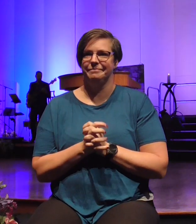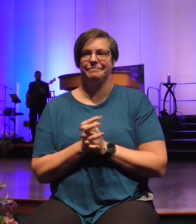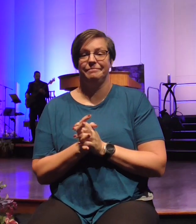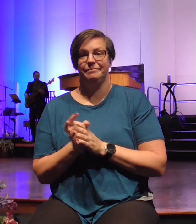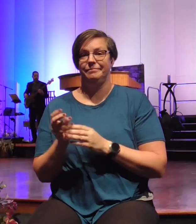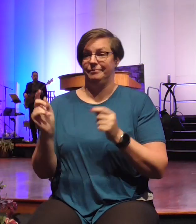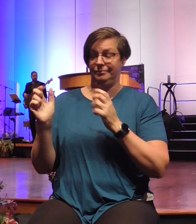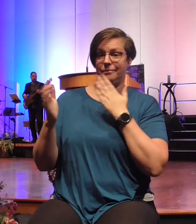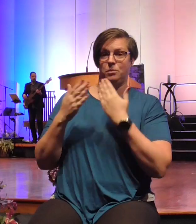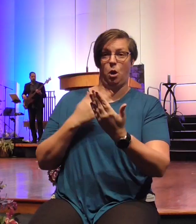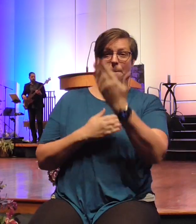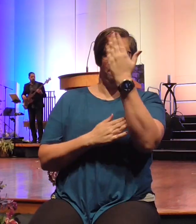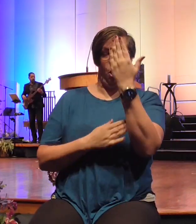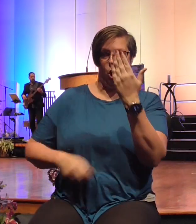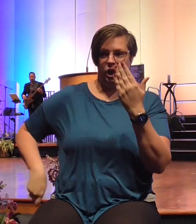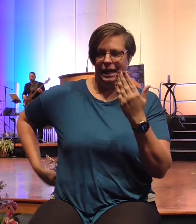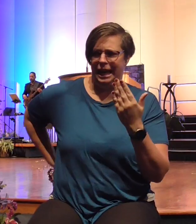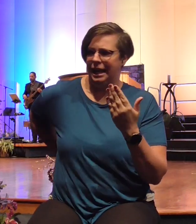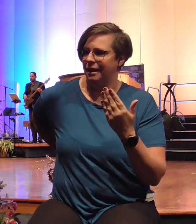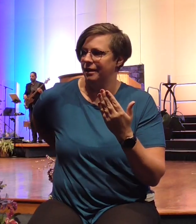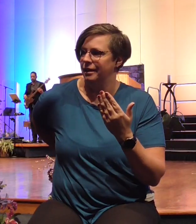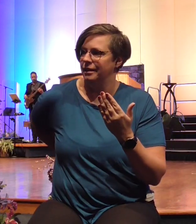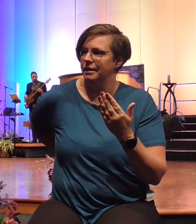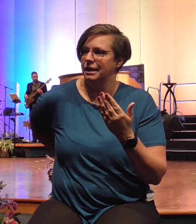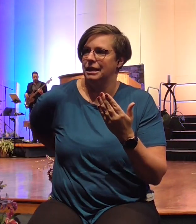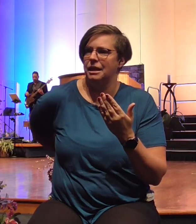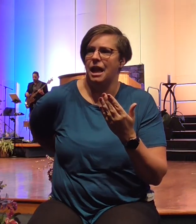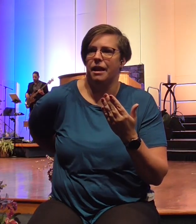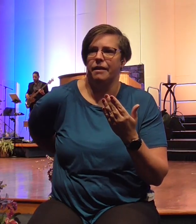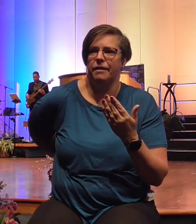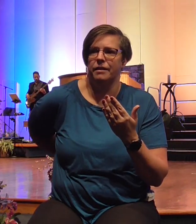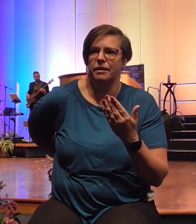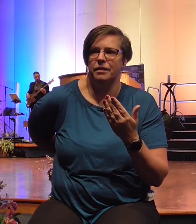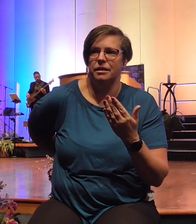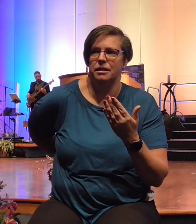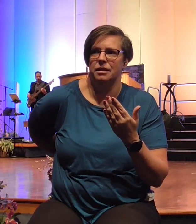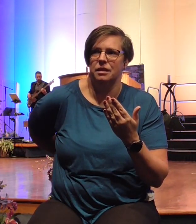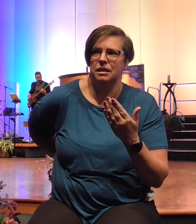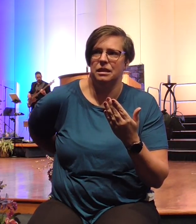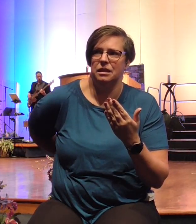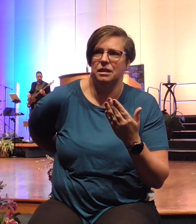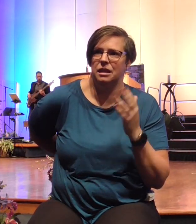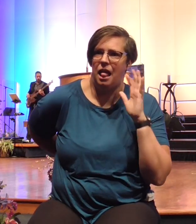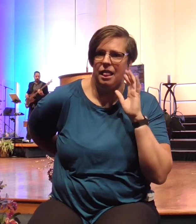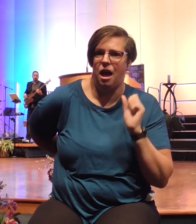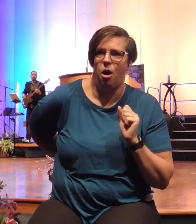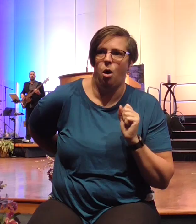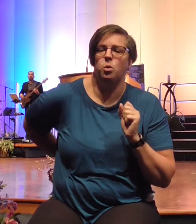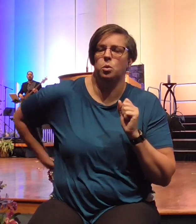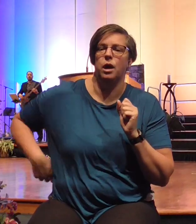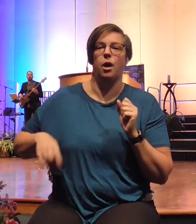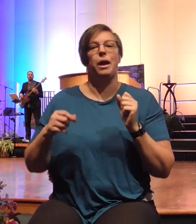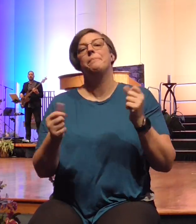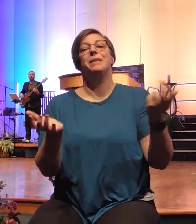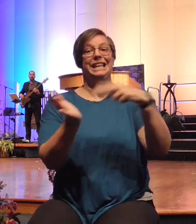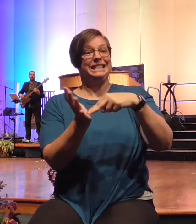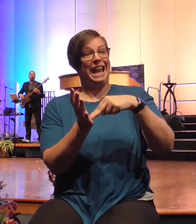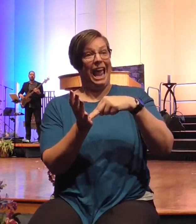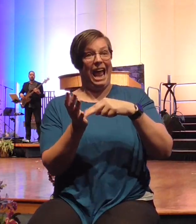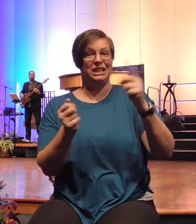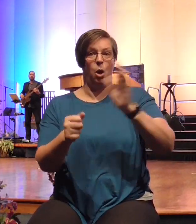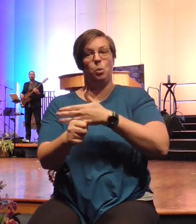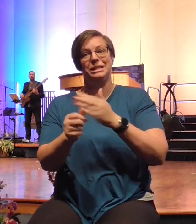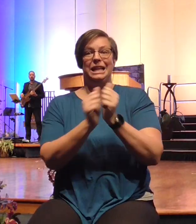Good morning. Stand if you are able. Let's sing together. God is so good to us, huh?